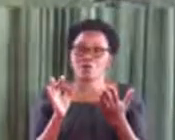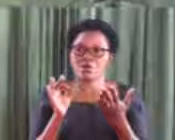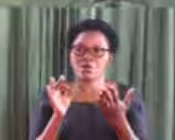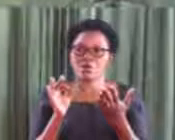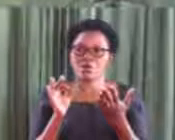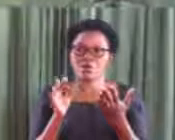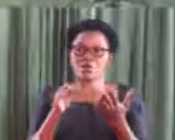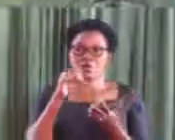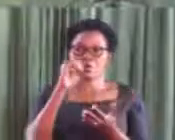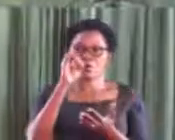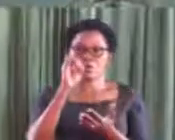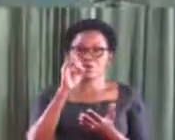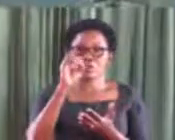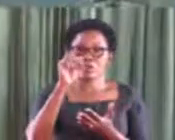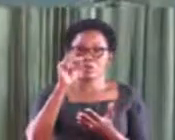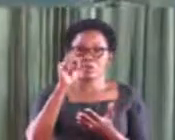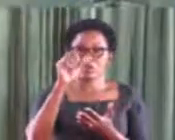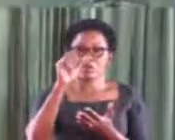Isaiah.